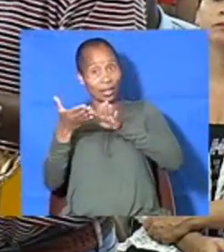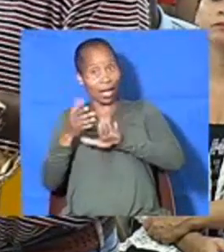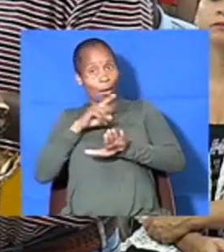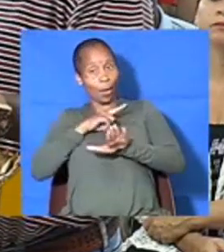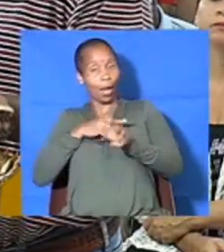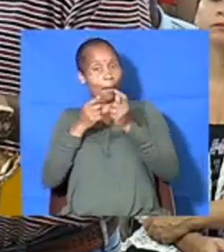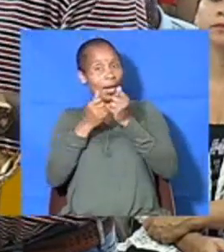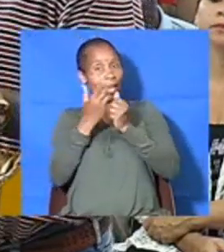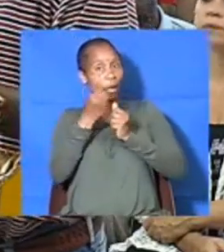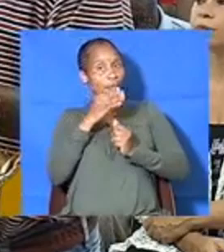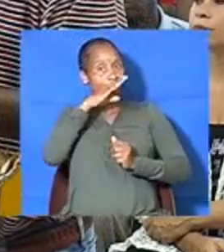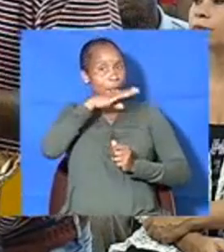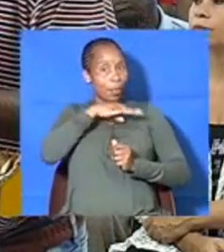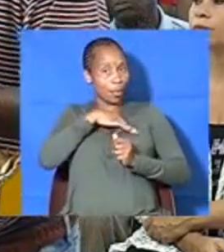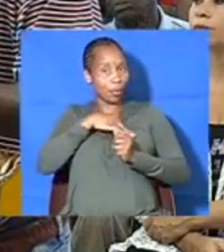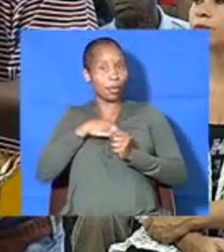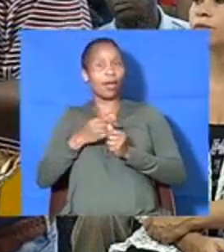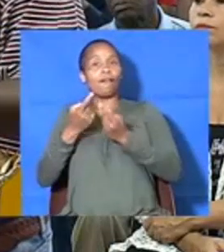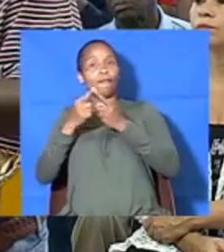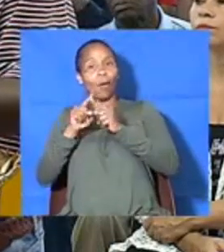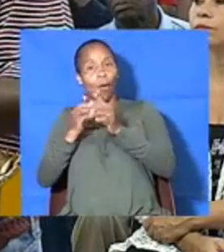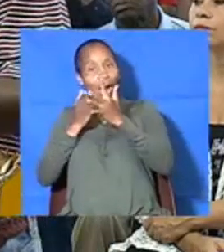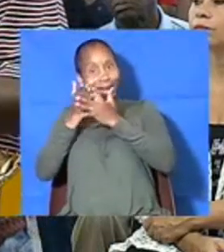And you are here to help those who cannot afford.